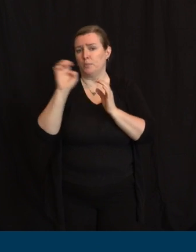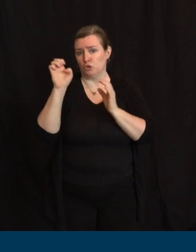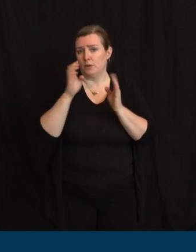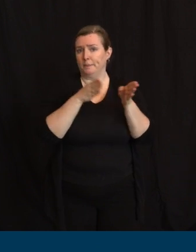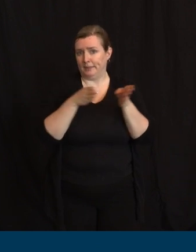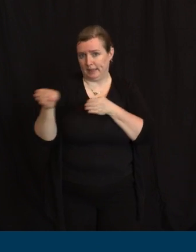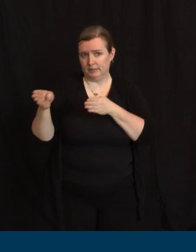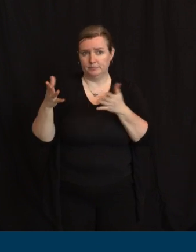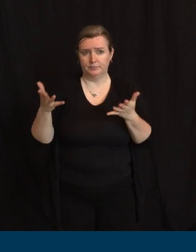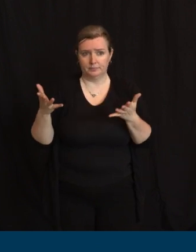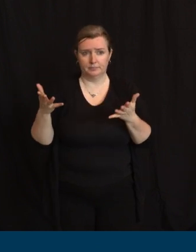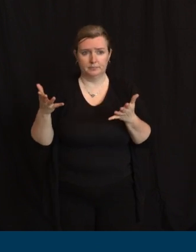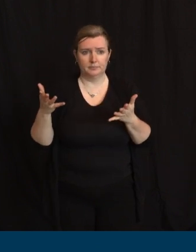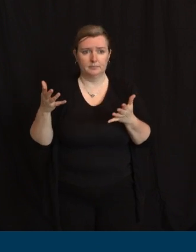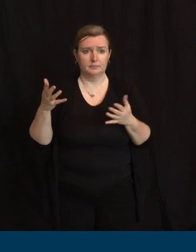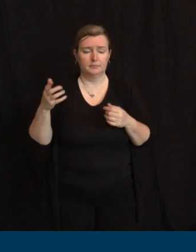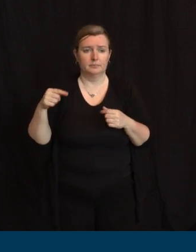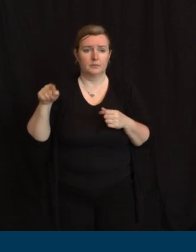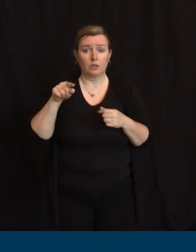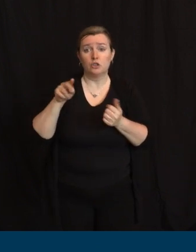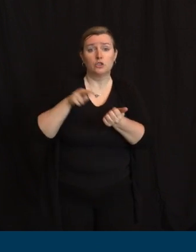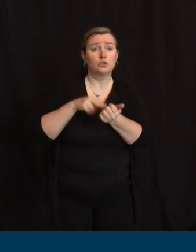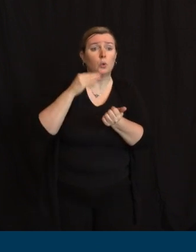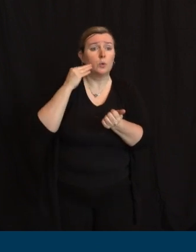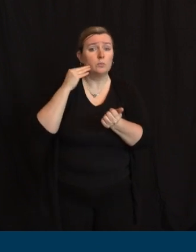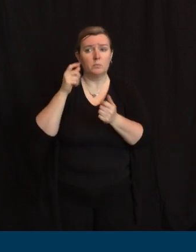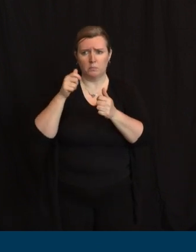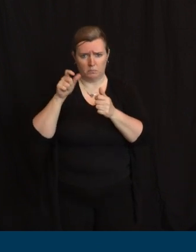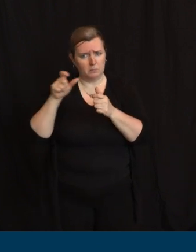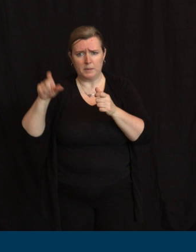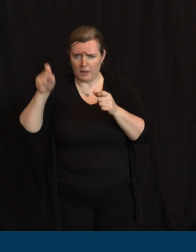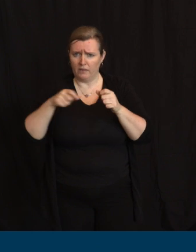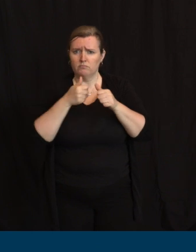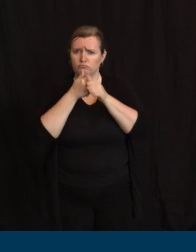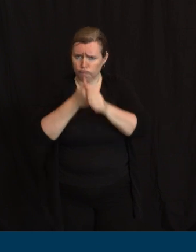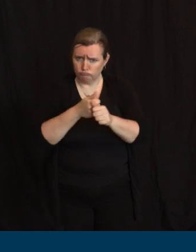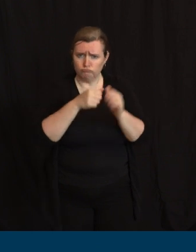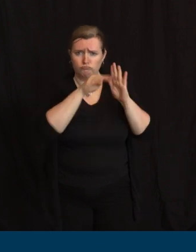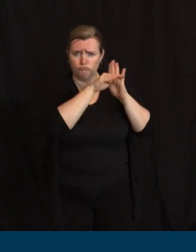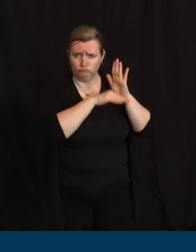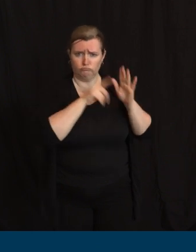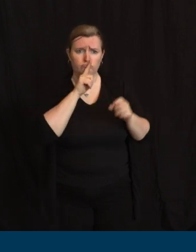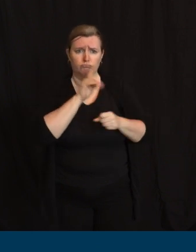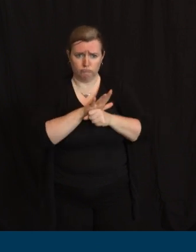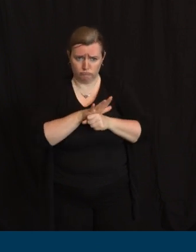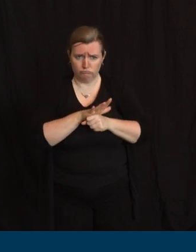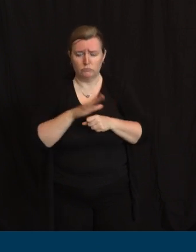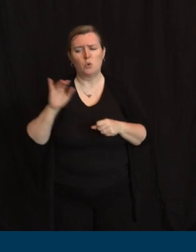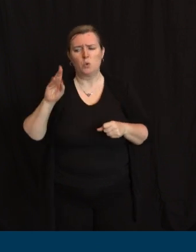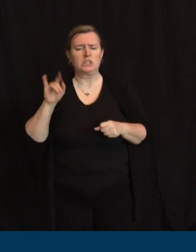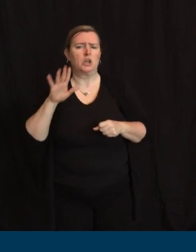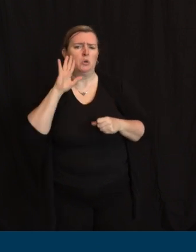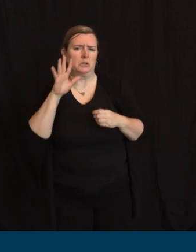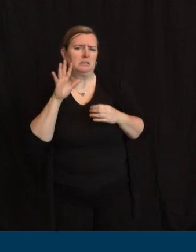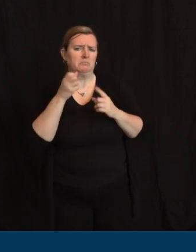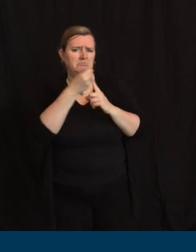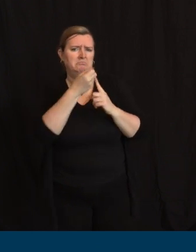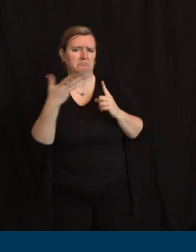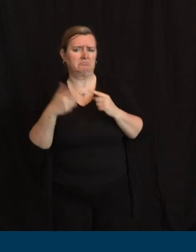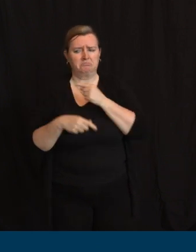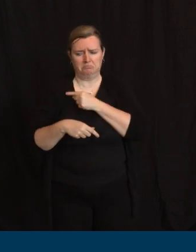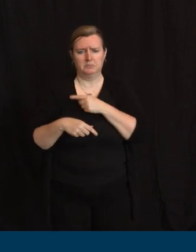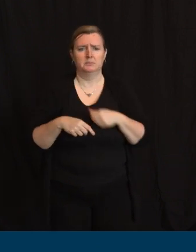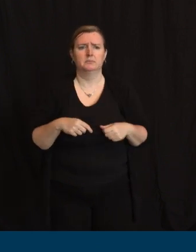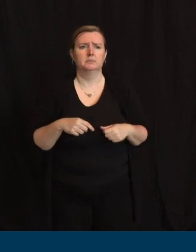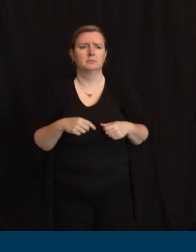they would do. But I'll leave it to you to add to that. I don't know whether or not I've got any firsthand information of